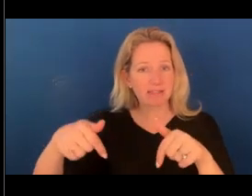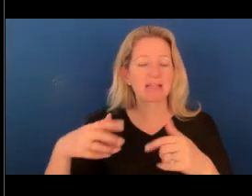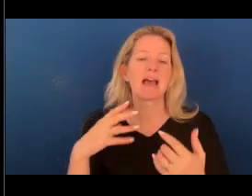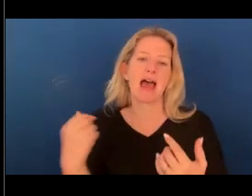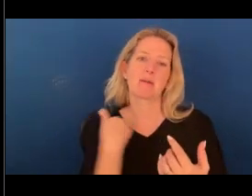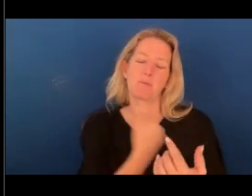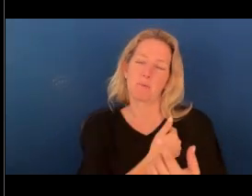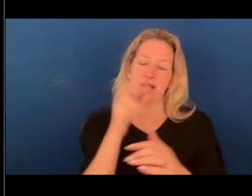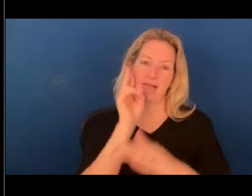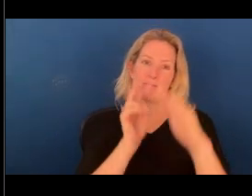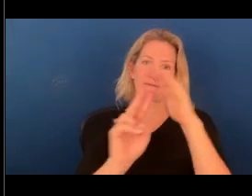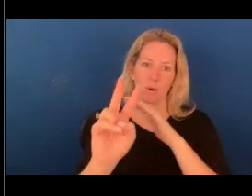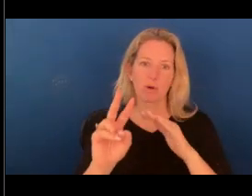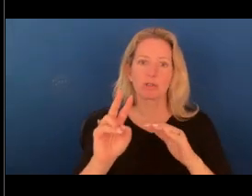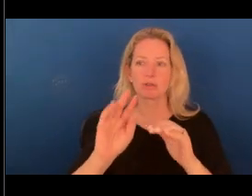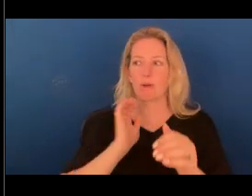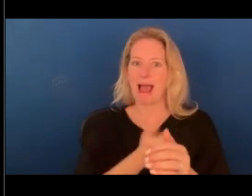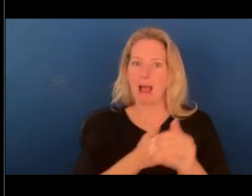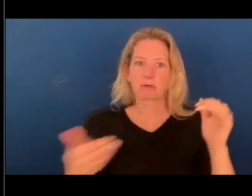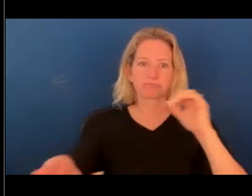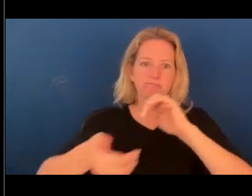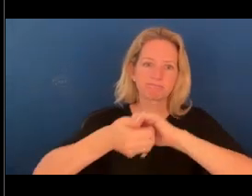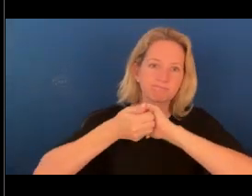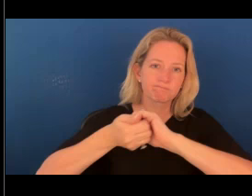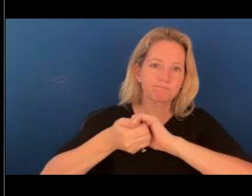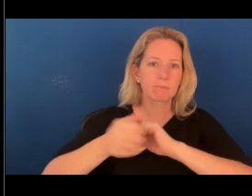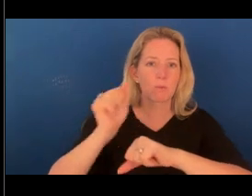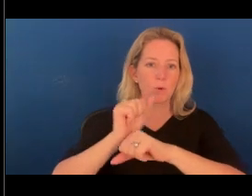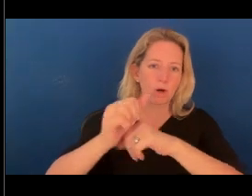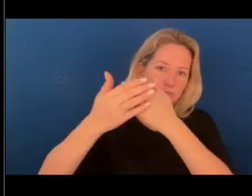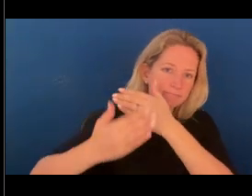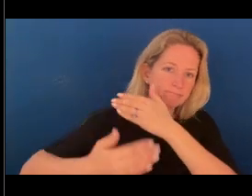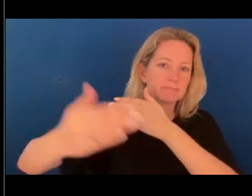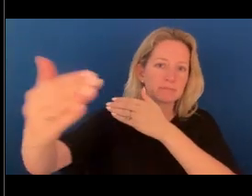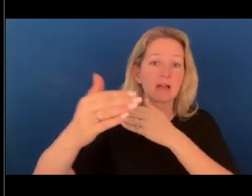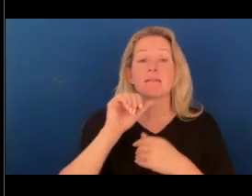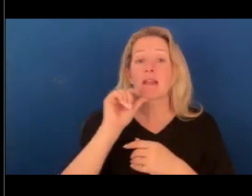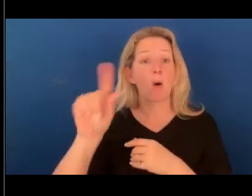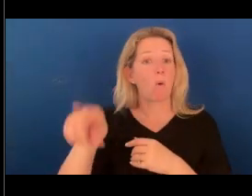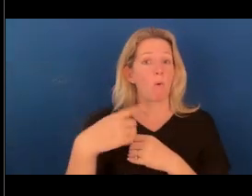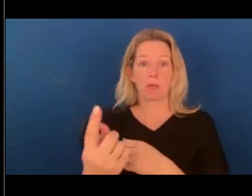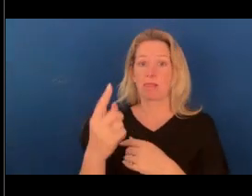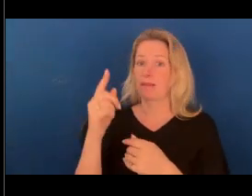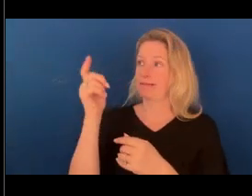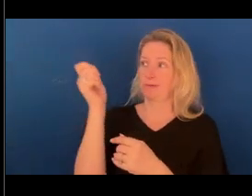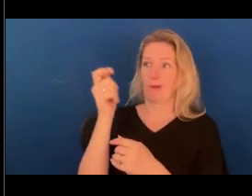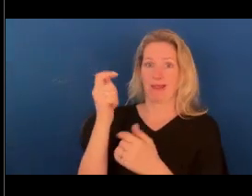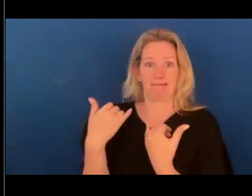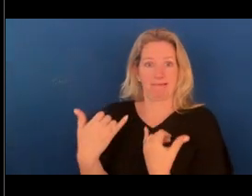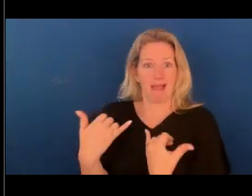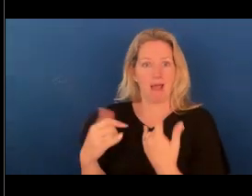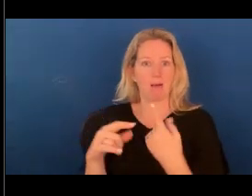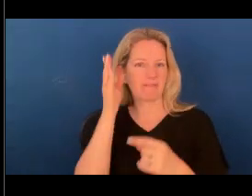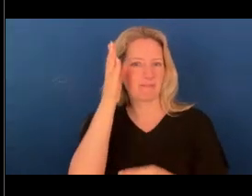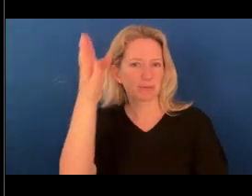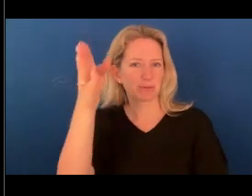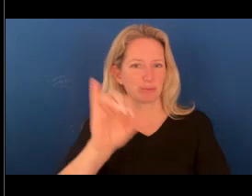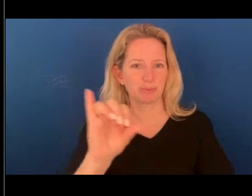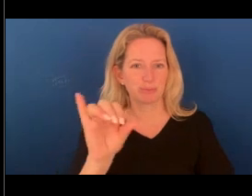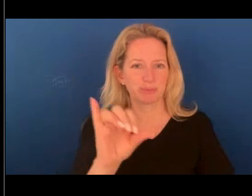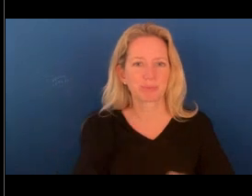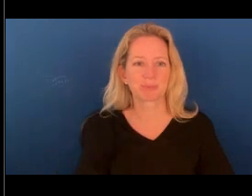of the work moving forward, not only on the grants that you're working on now, but into the future. Next slide,